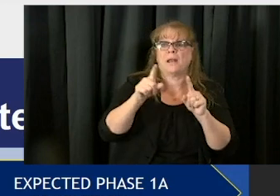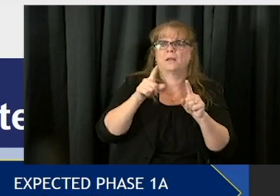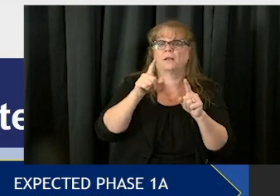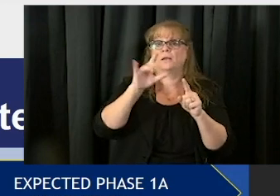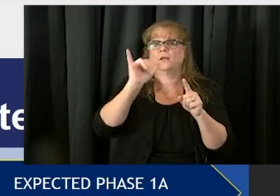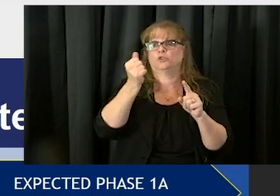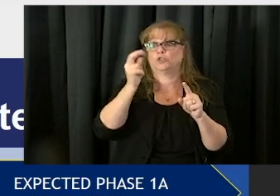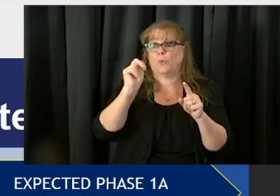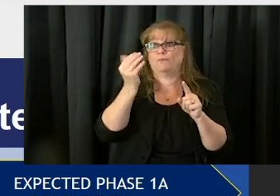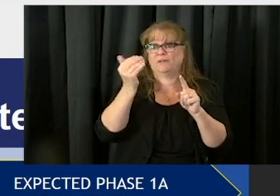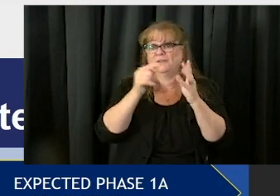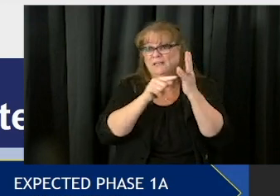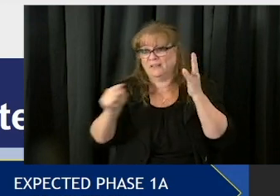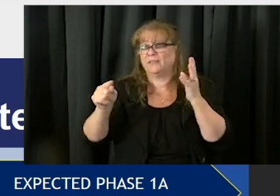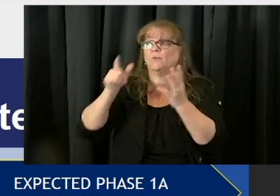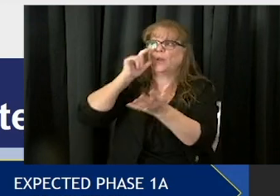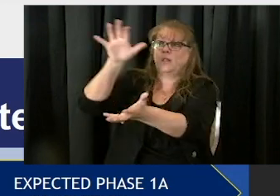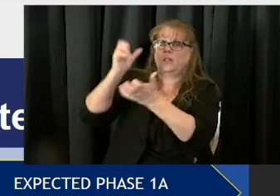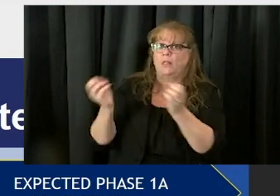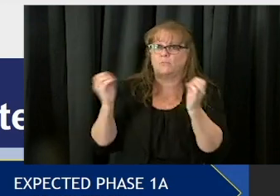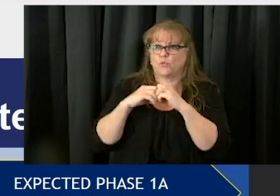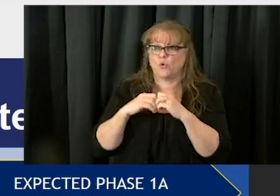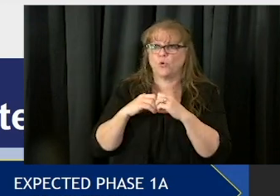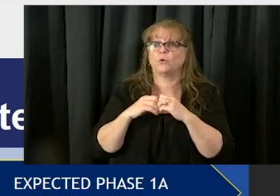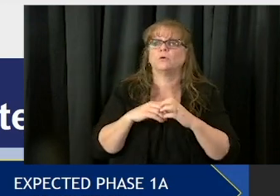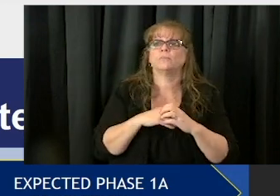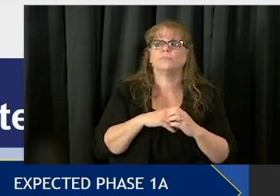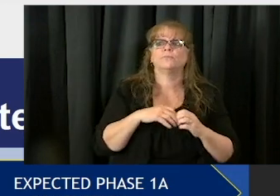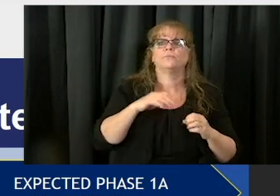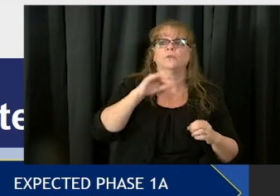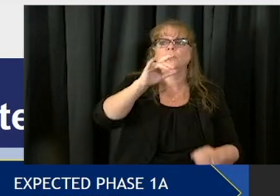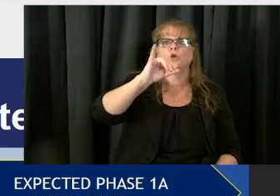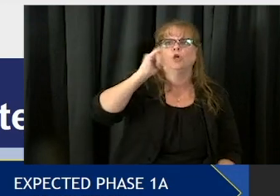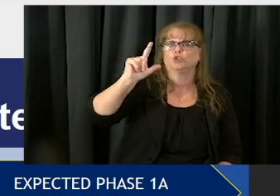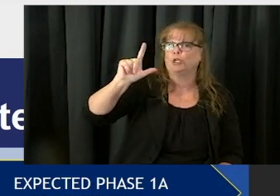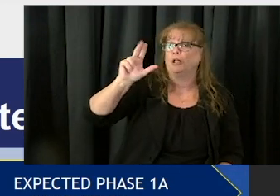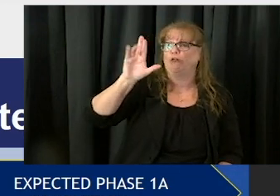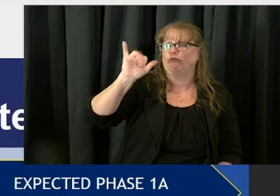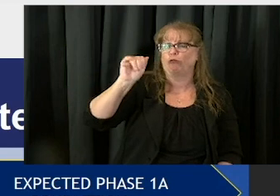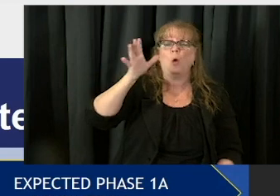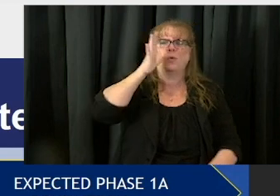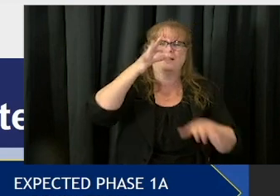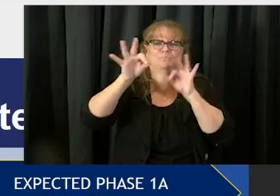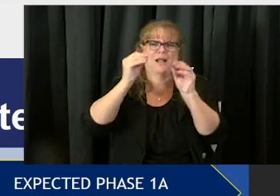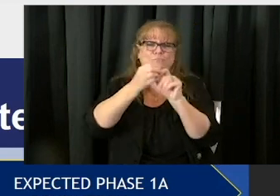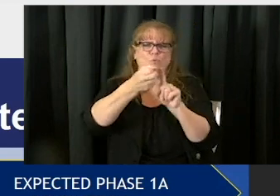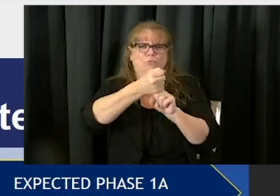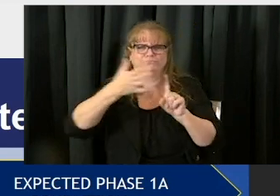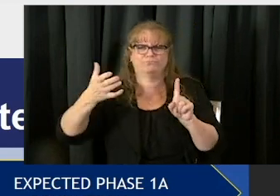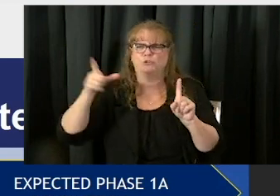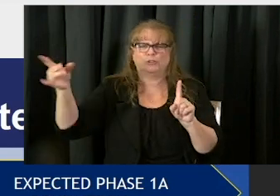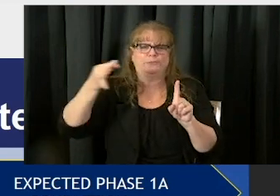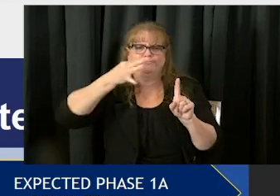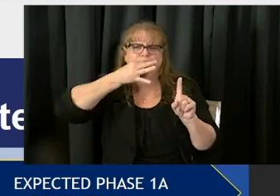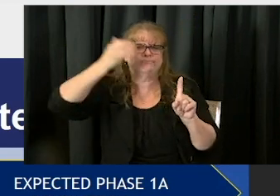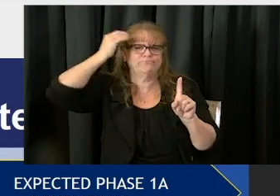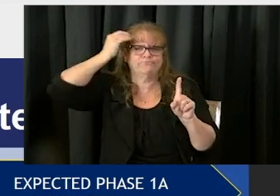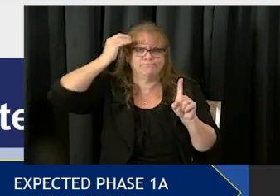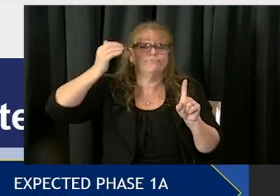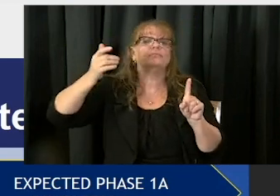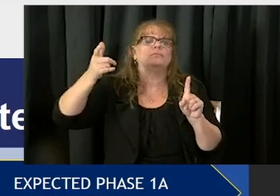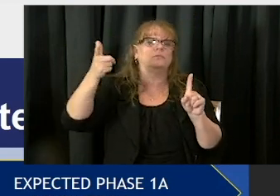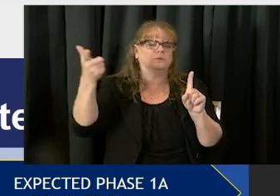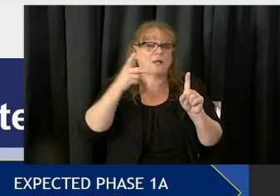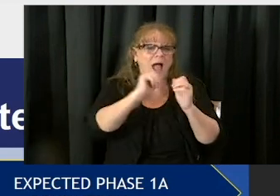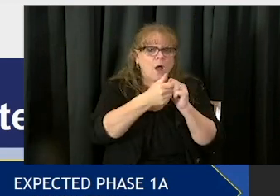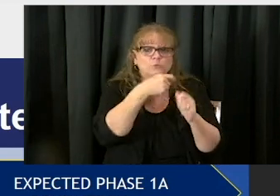possible in communities across the state. Before I do that, I just want to talk about sort of our equitable